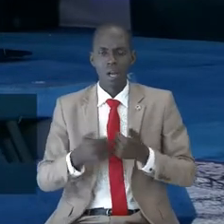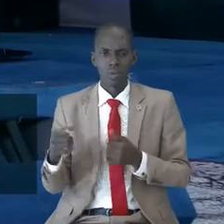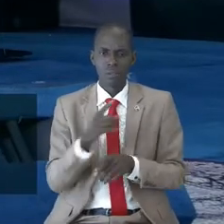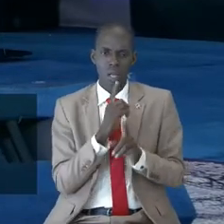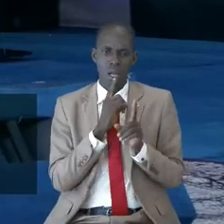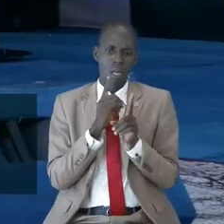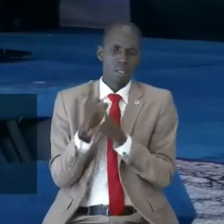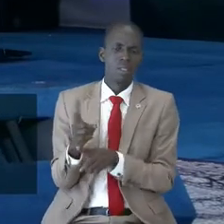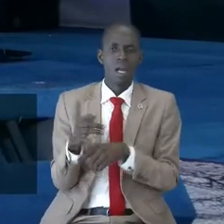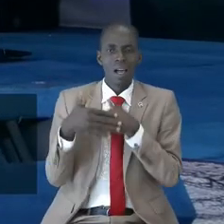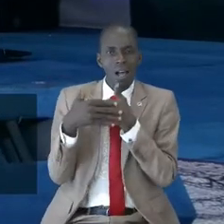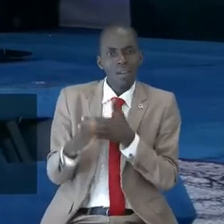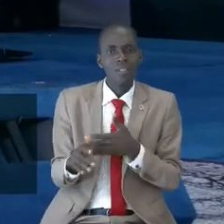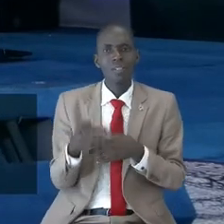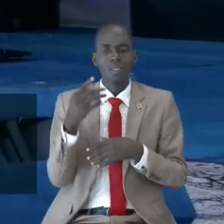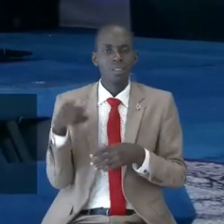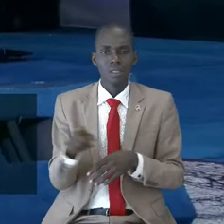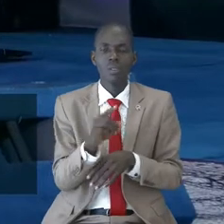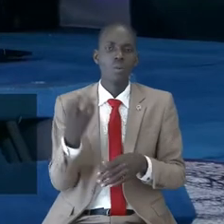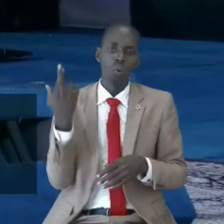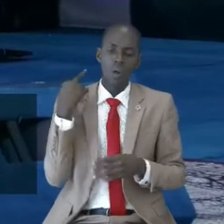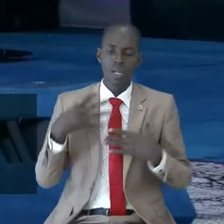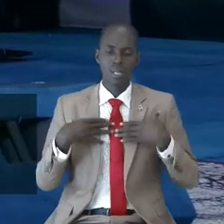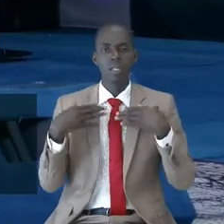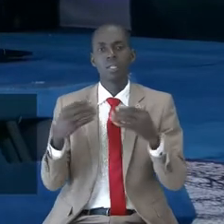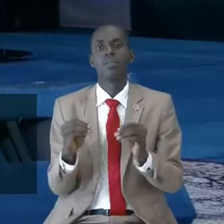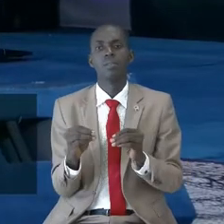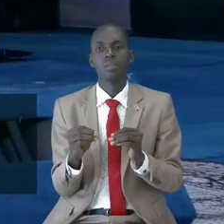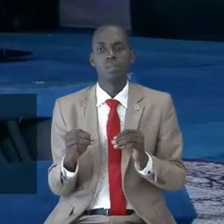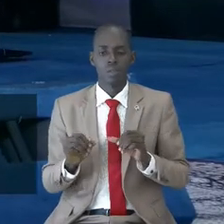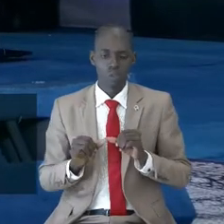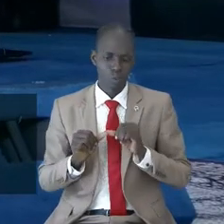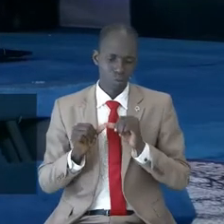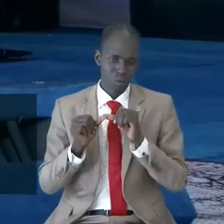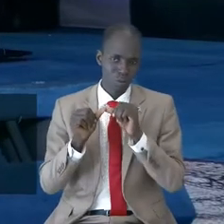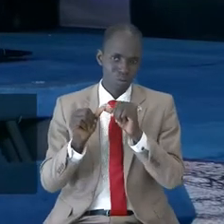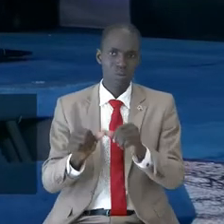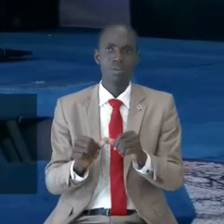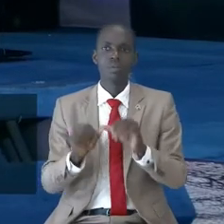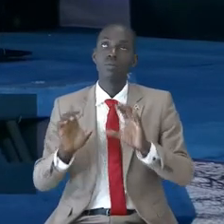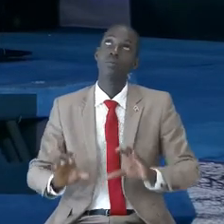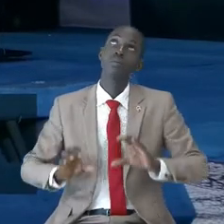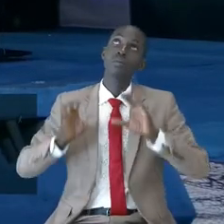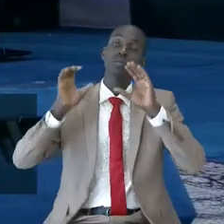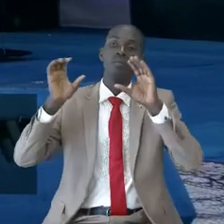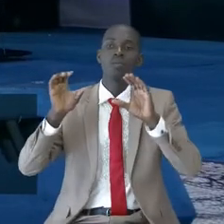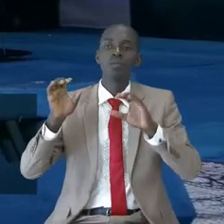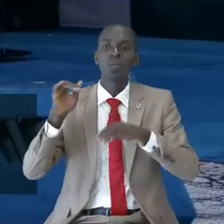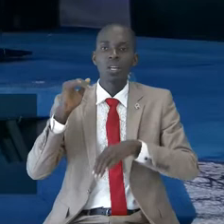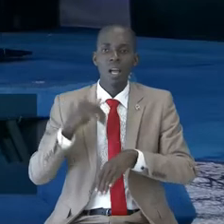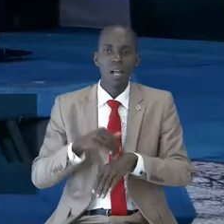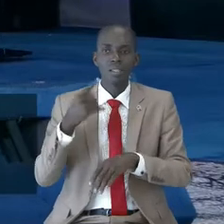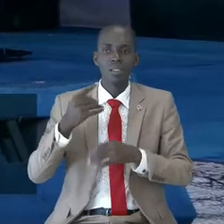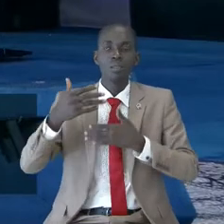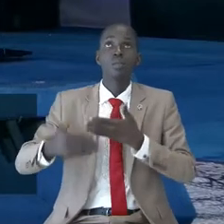responded after they were healed. Constant consecration. As the progress